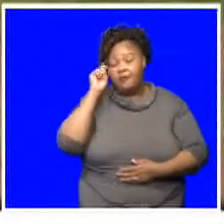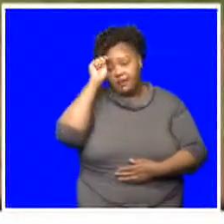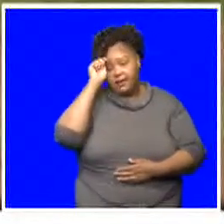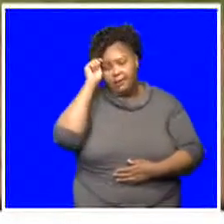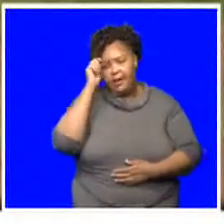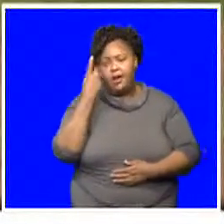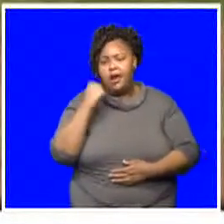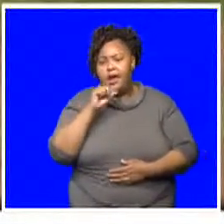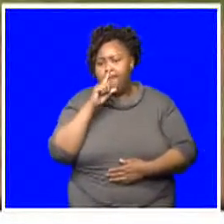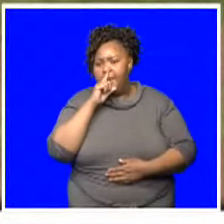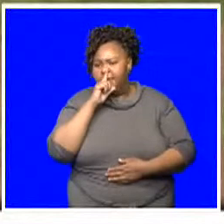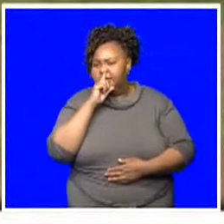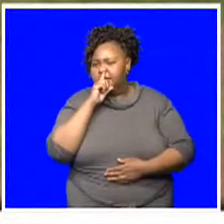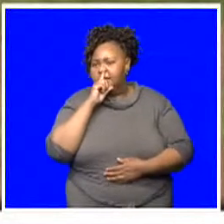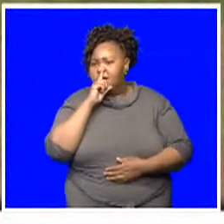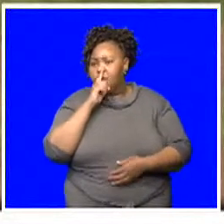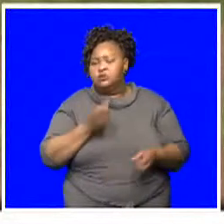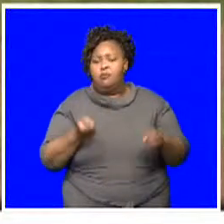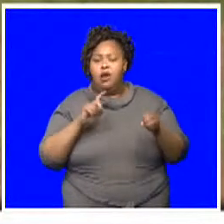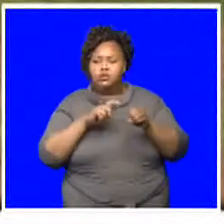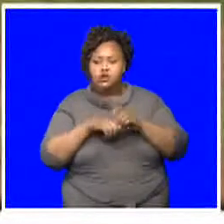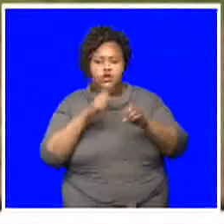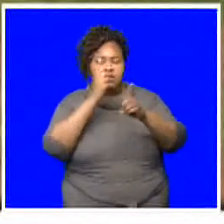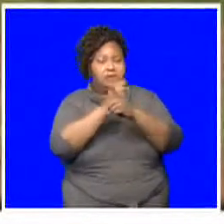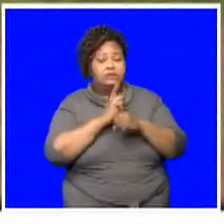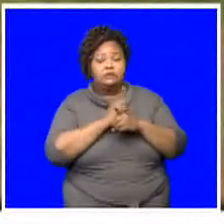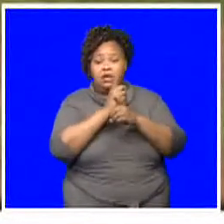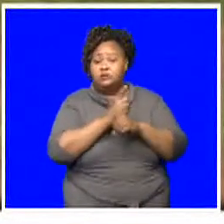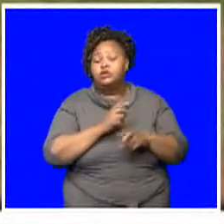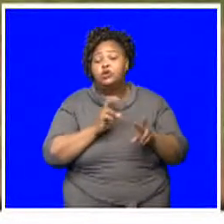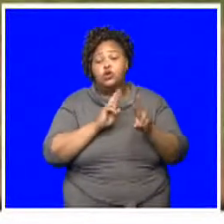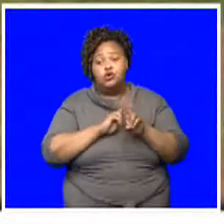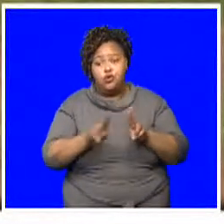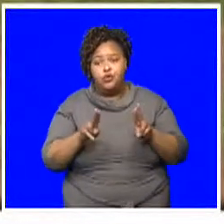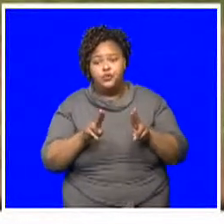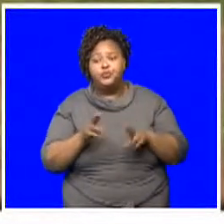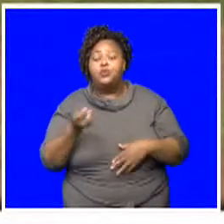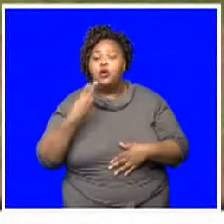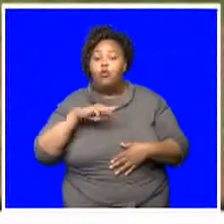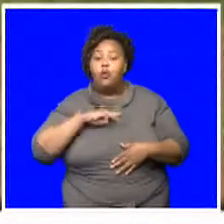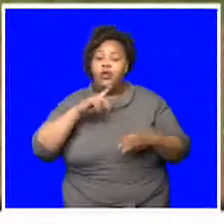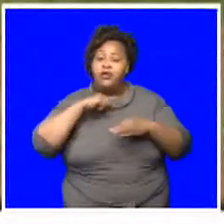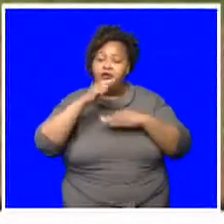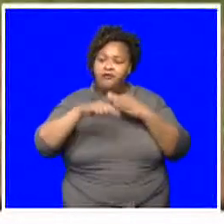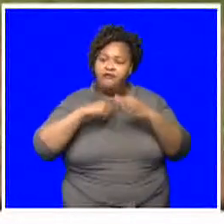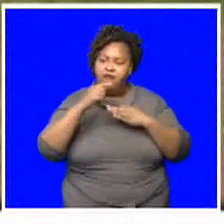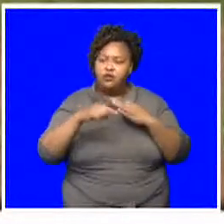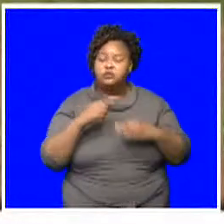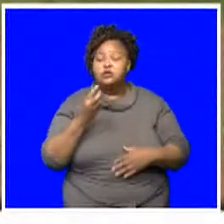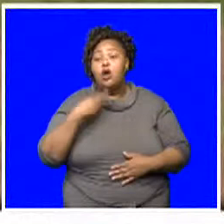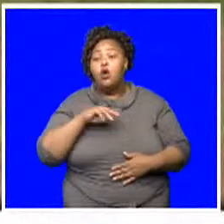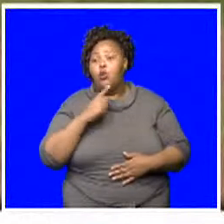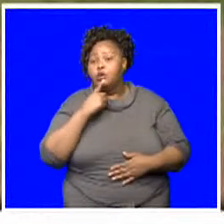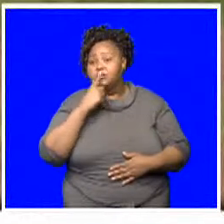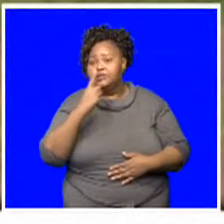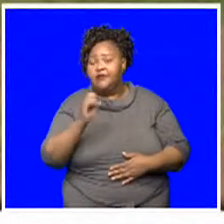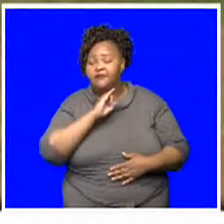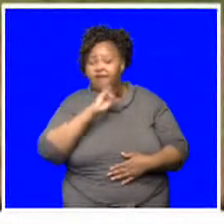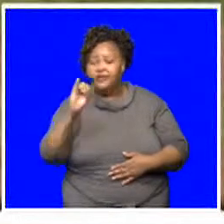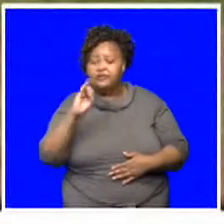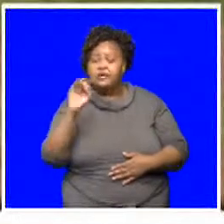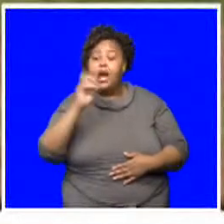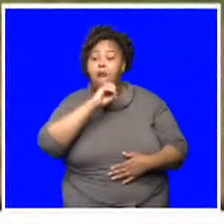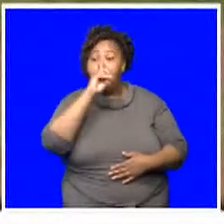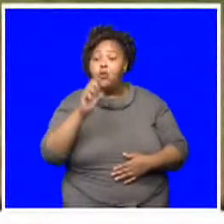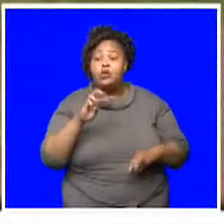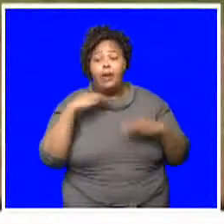basabacabangela ukuthi yini abayidingako kanti thina singifodwa sithi abangabacabangeli abababute